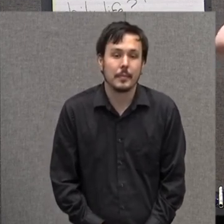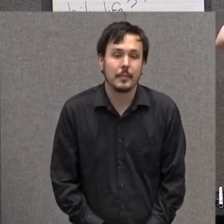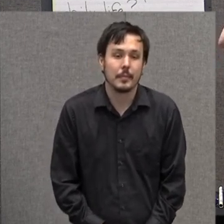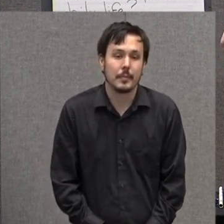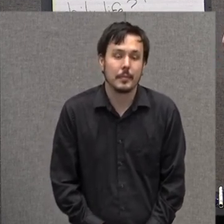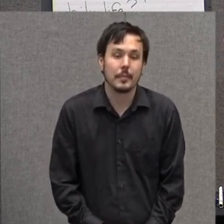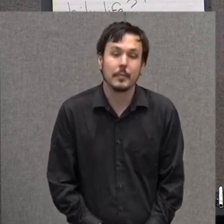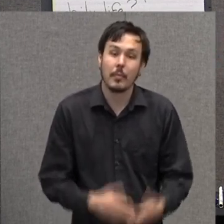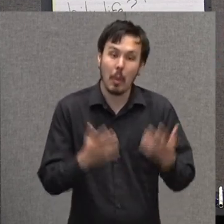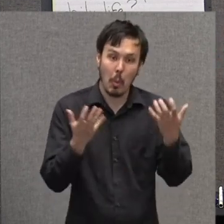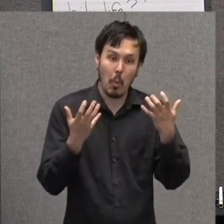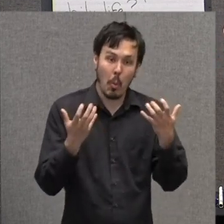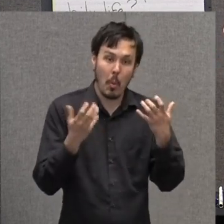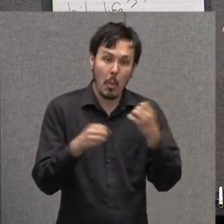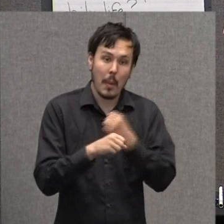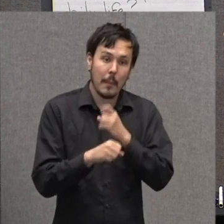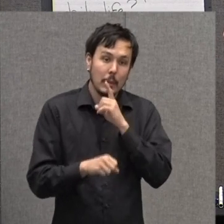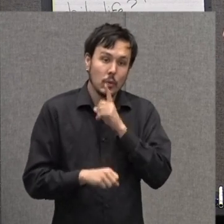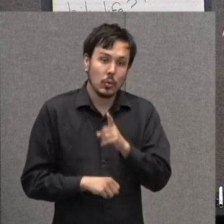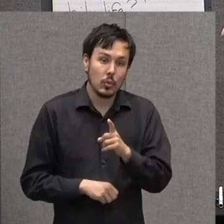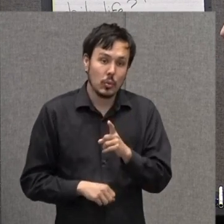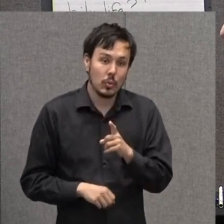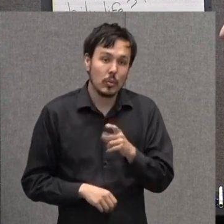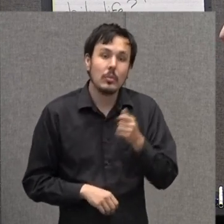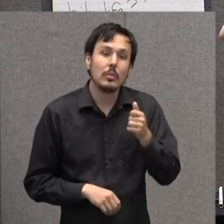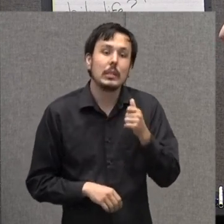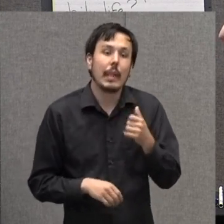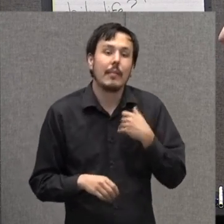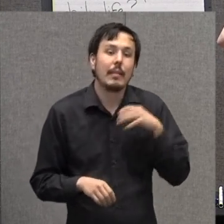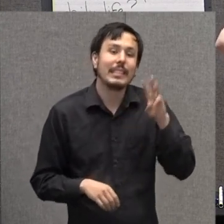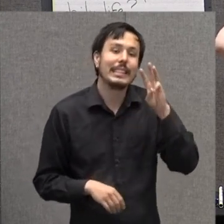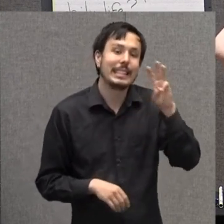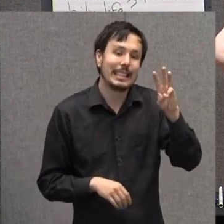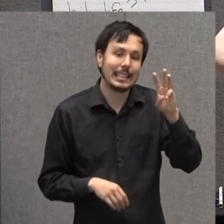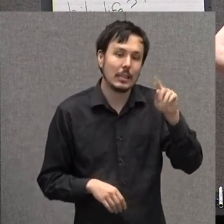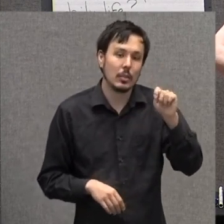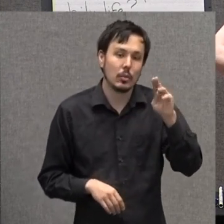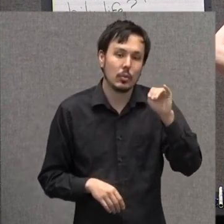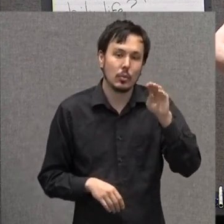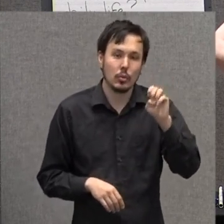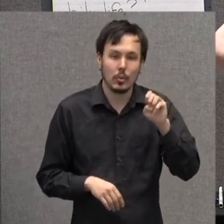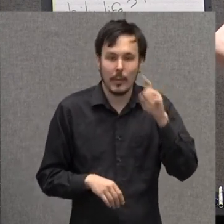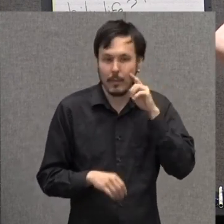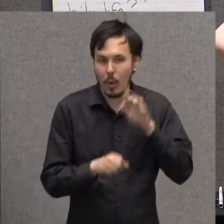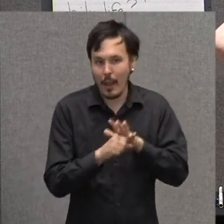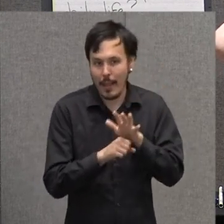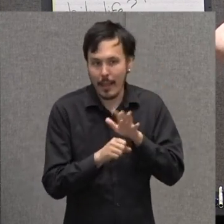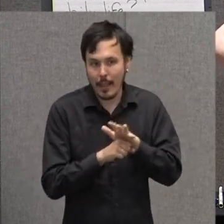Okay. So you want to make sure you're getting 6 tubes just to make sure we have enough.